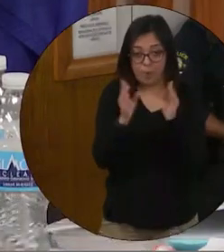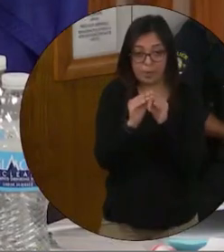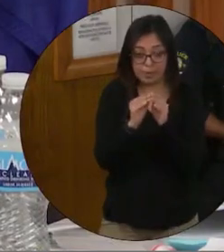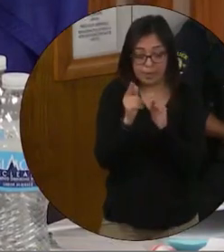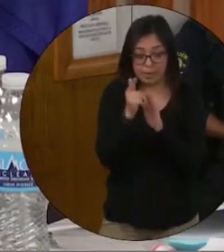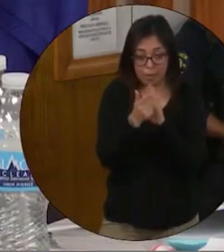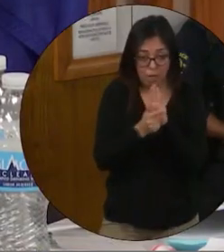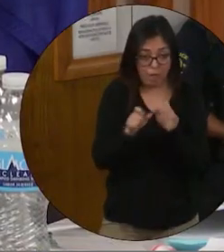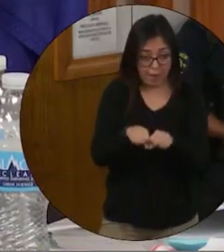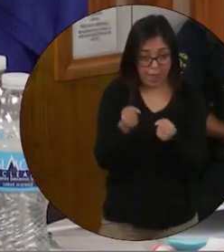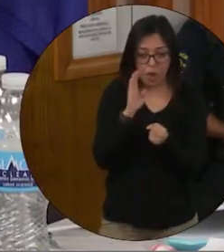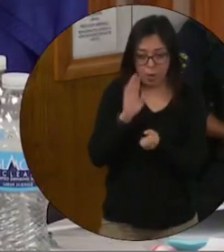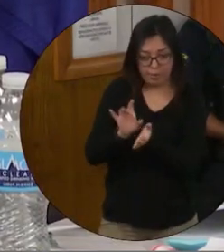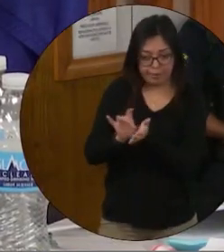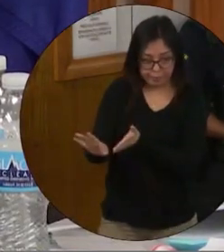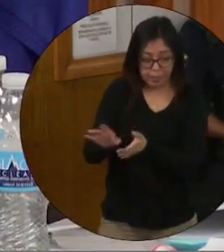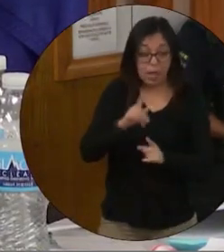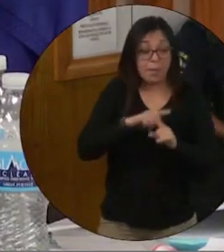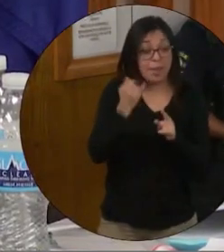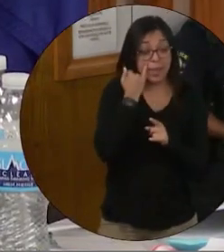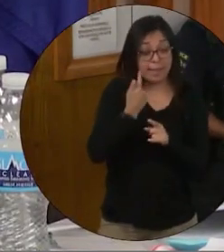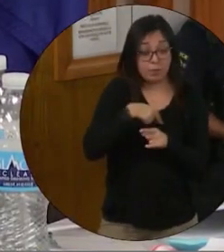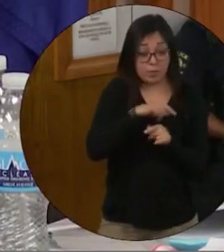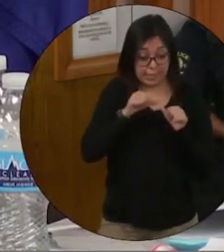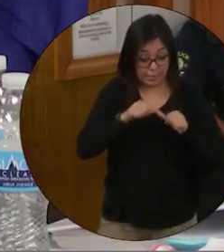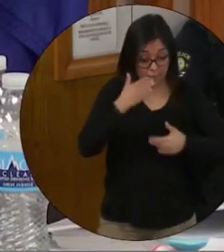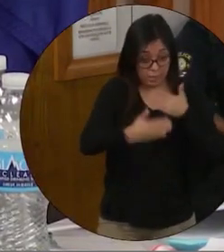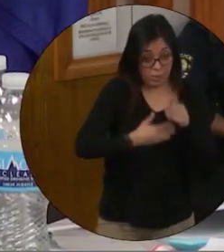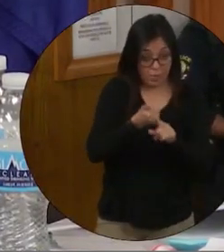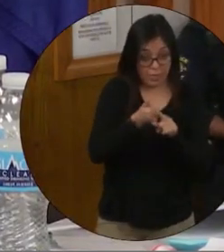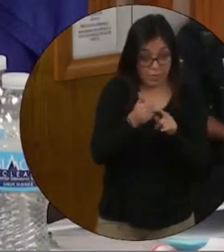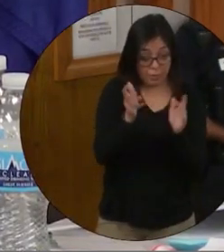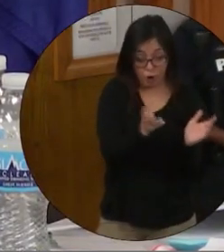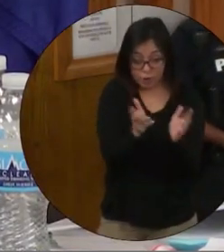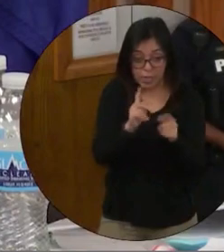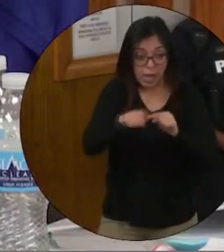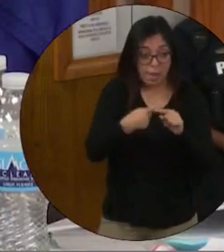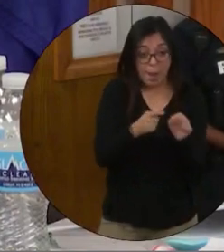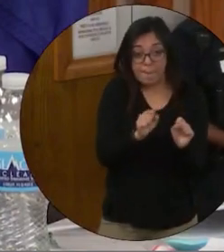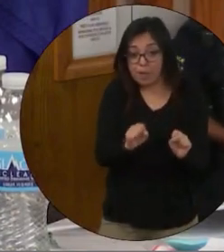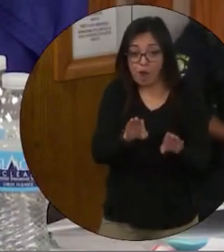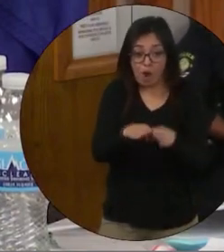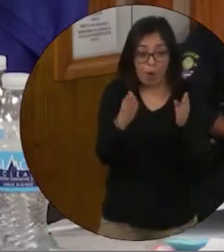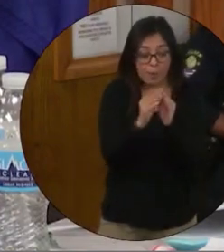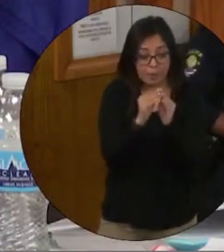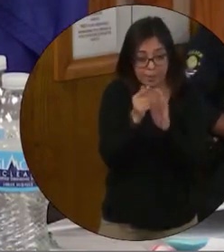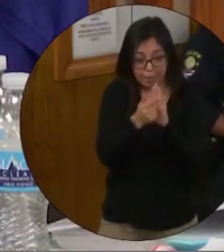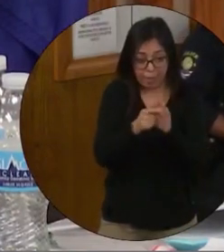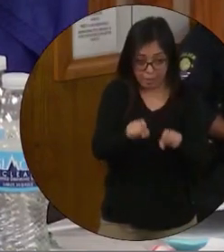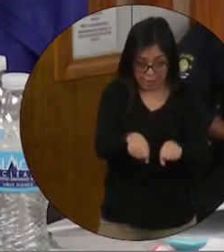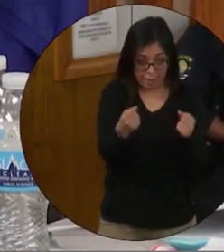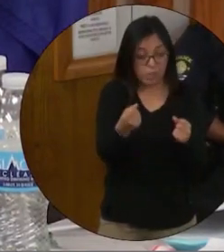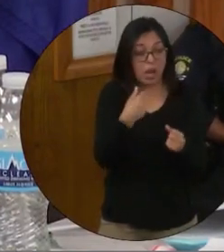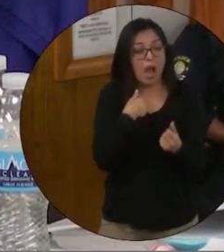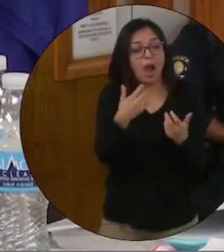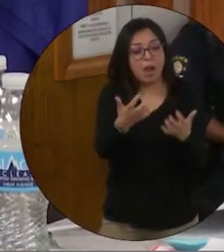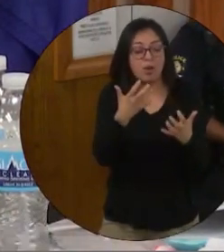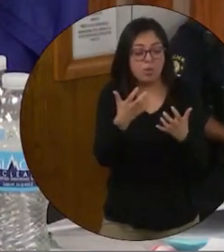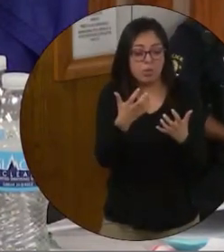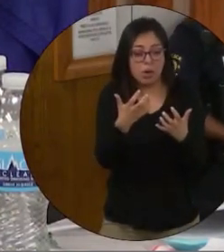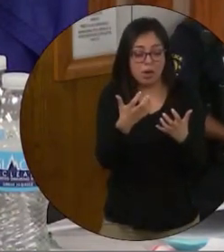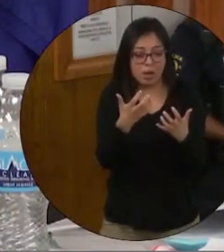dismissed. And if we're going to continue forward with the conversation about potential open meeting law violations, then I'd like it